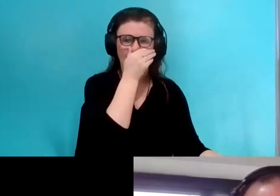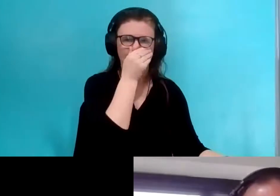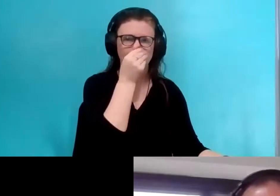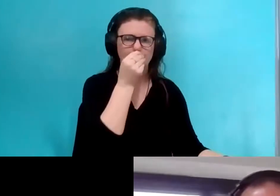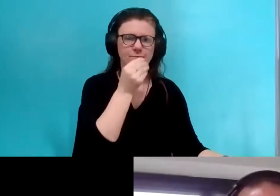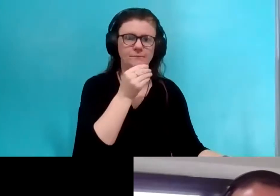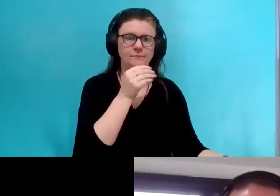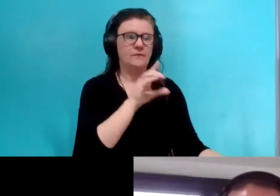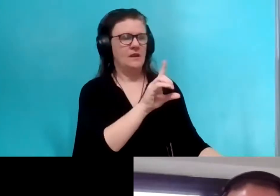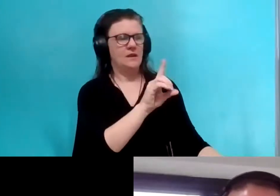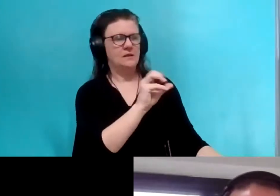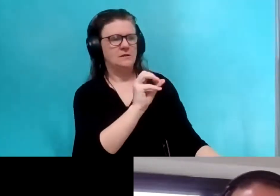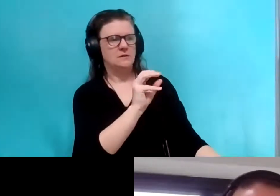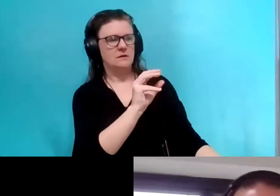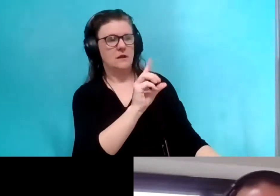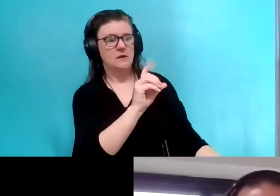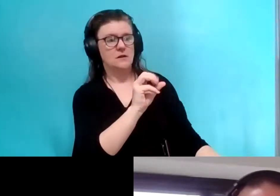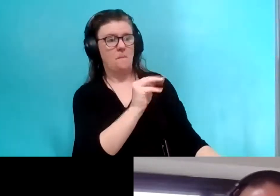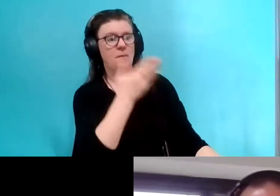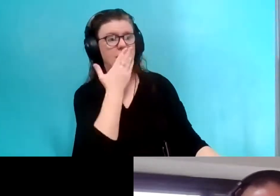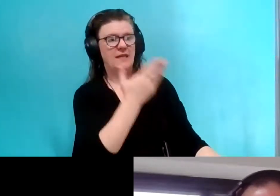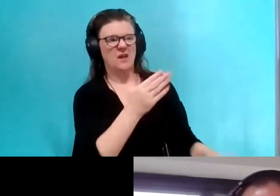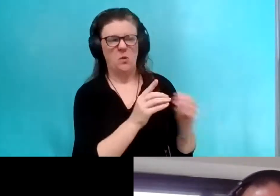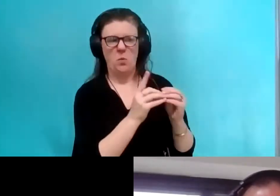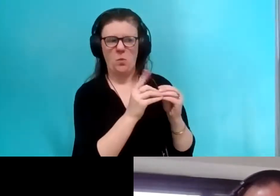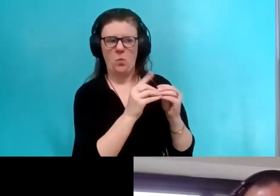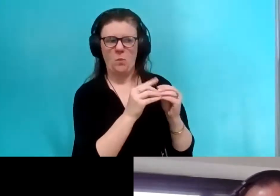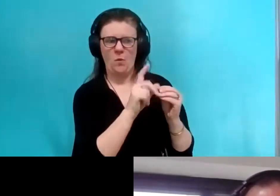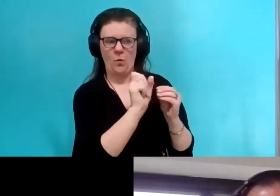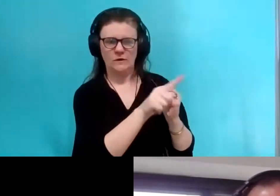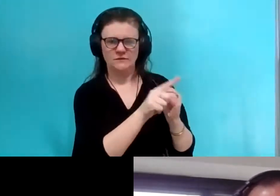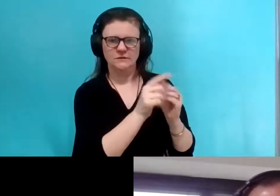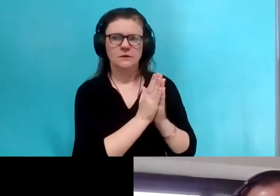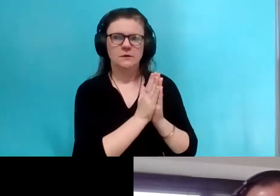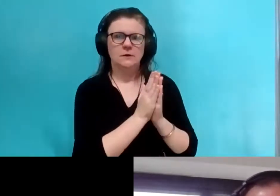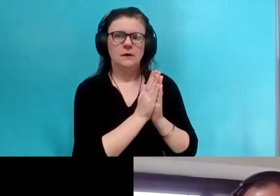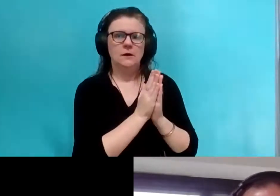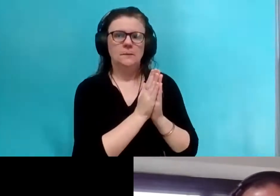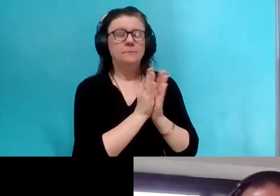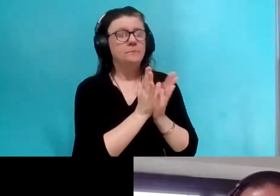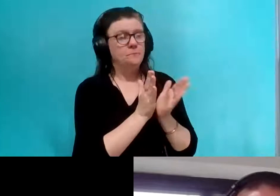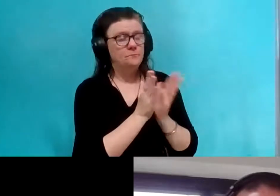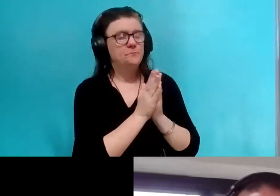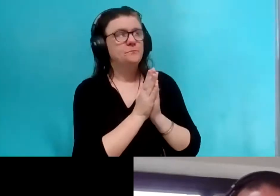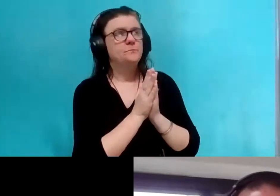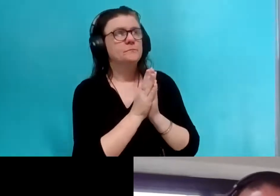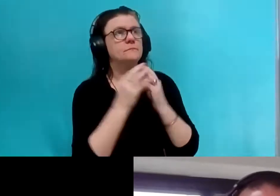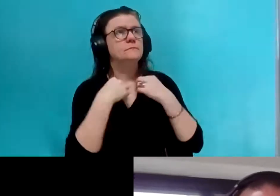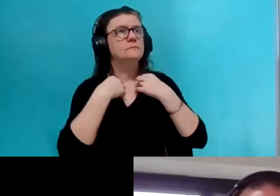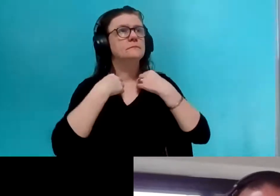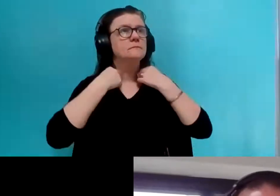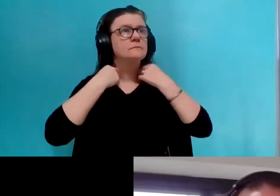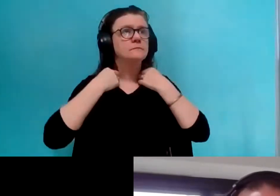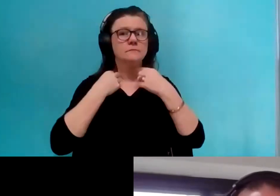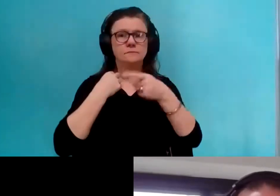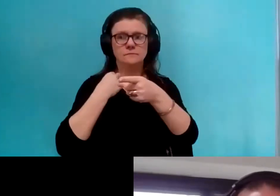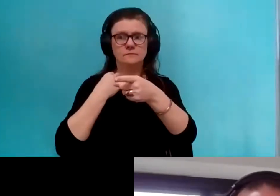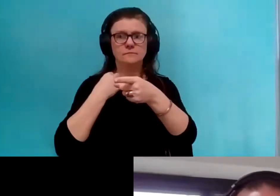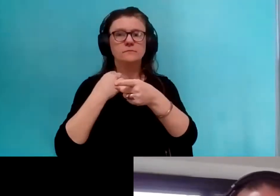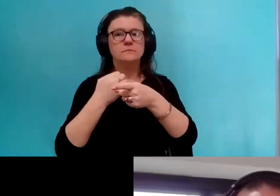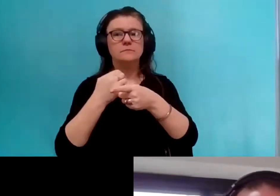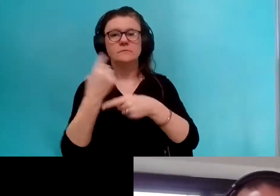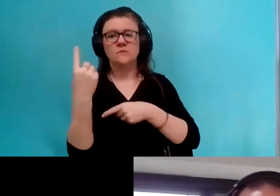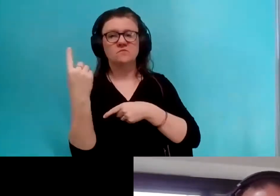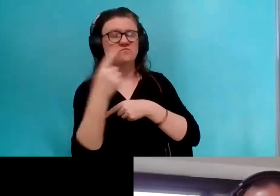Thank you, Papa. And just in the interest of time, one final question for you. So so somebody's very grateful for the initiative. Thank you for